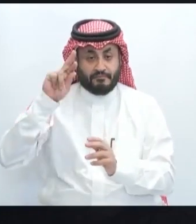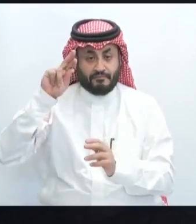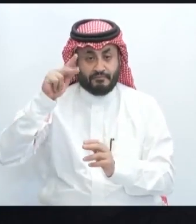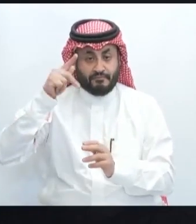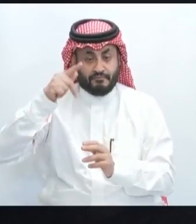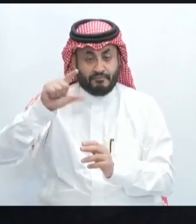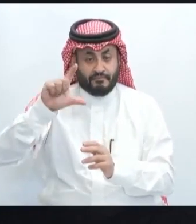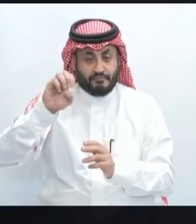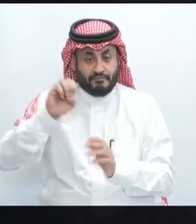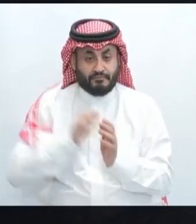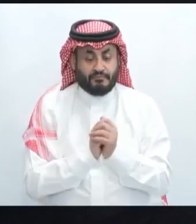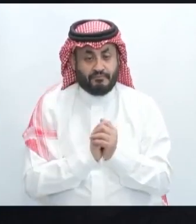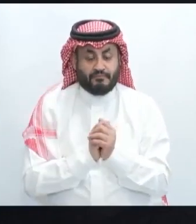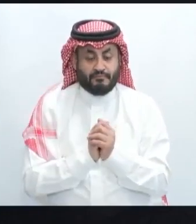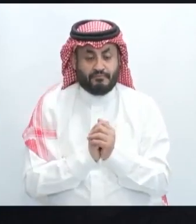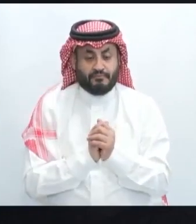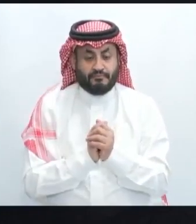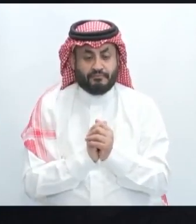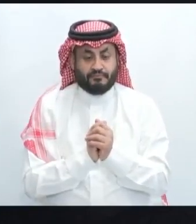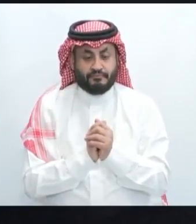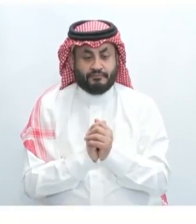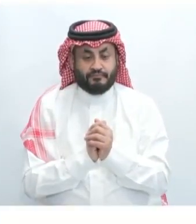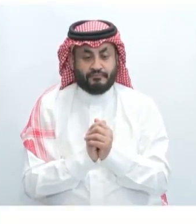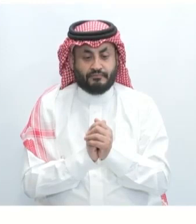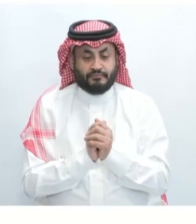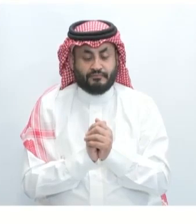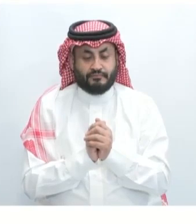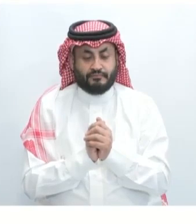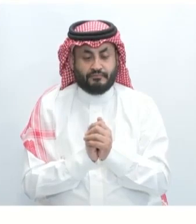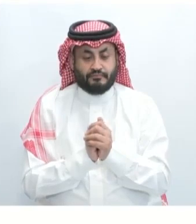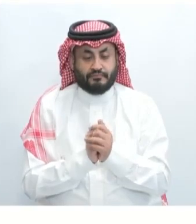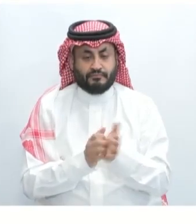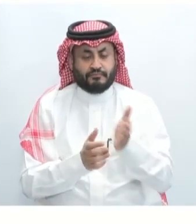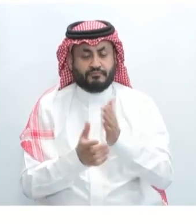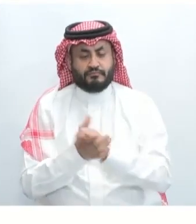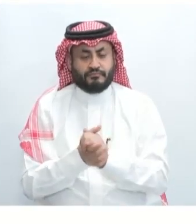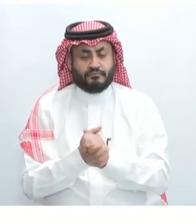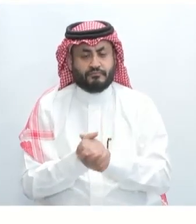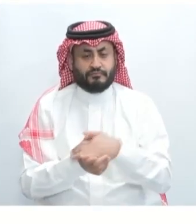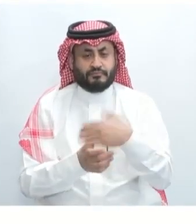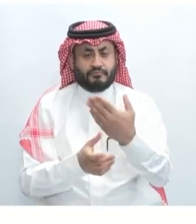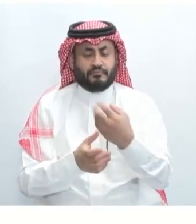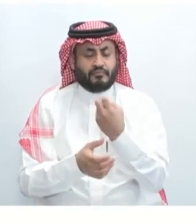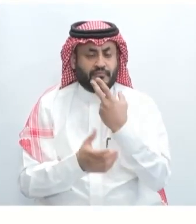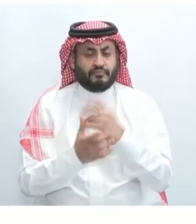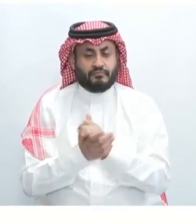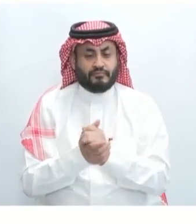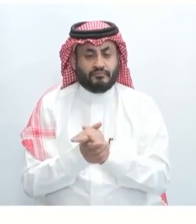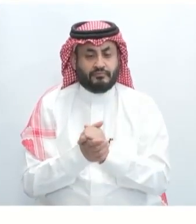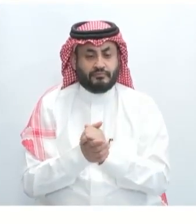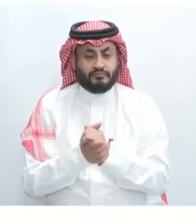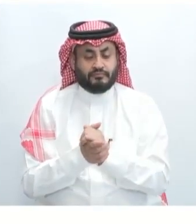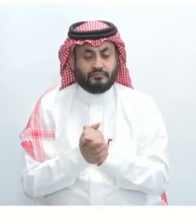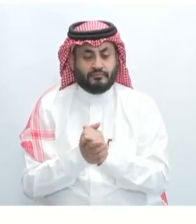it's purple. Purple. Excellent. Now, we have also some flowers here. But